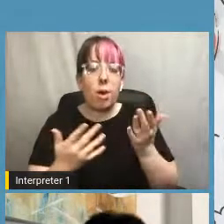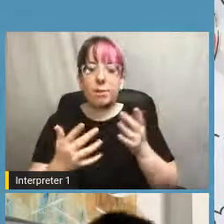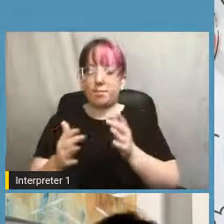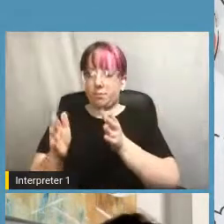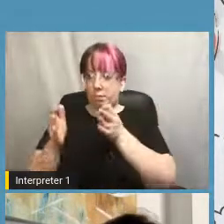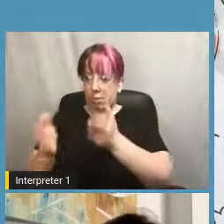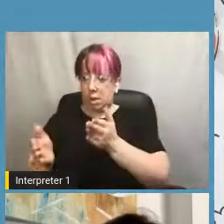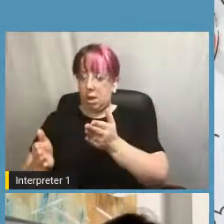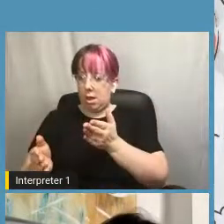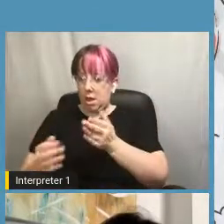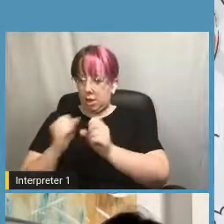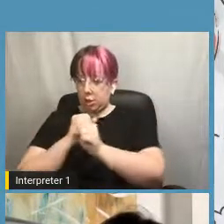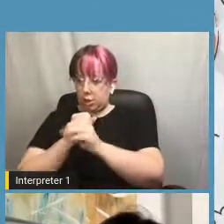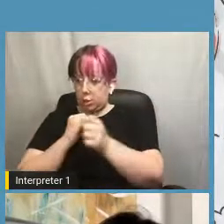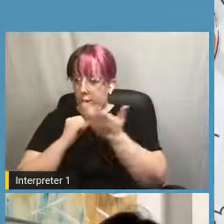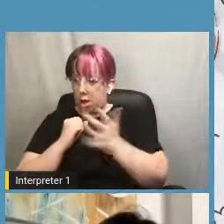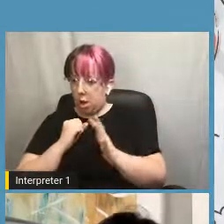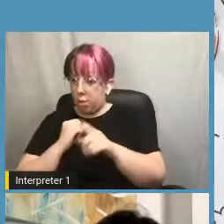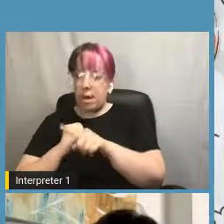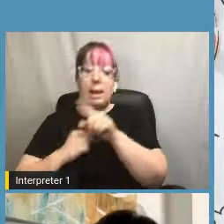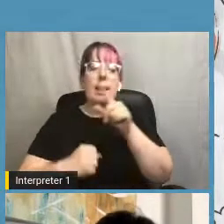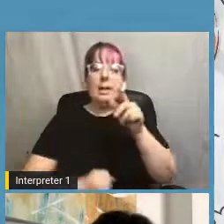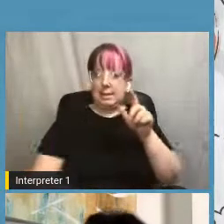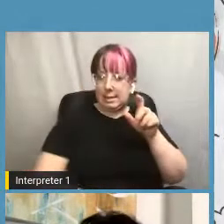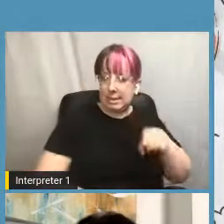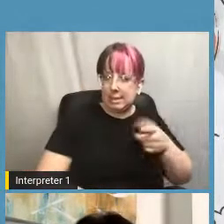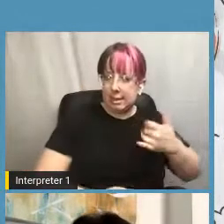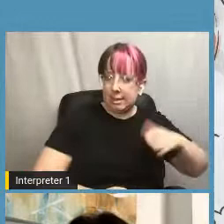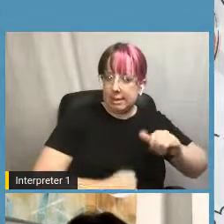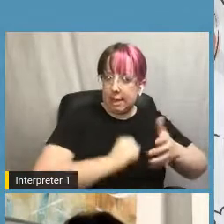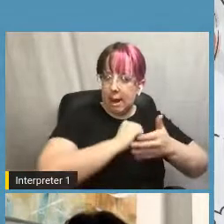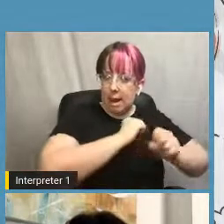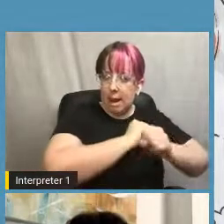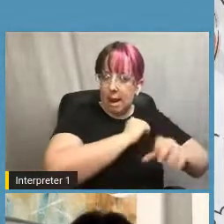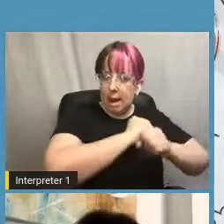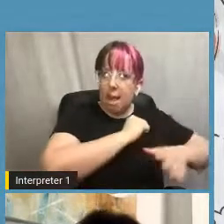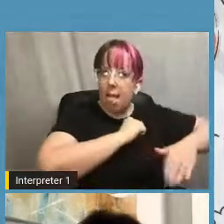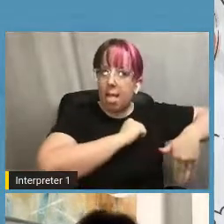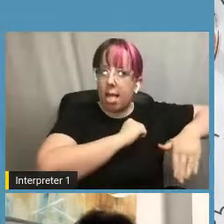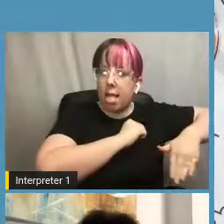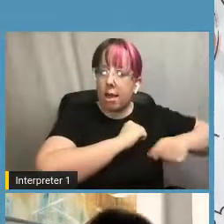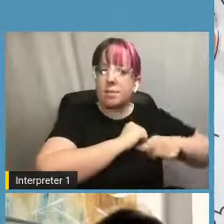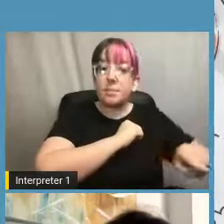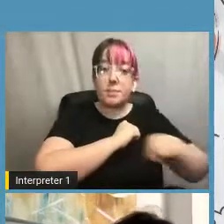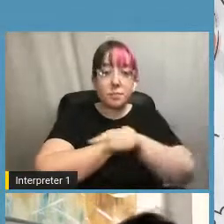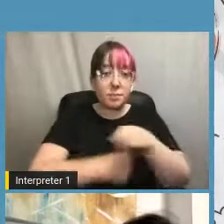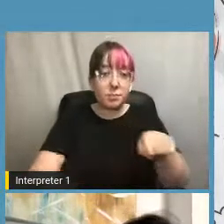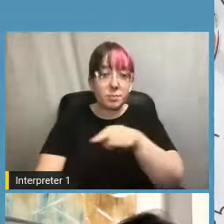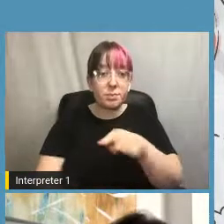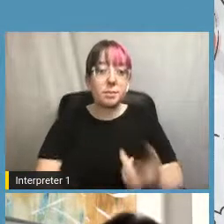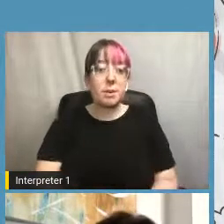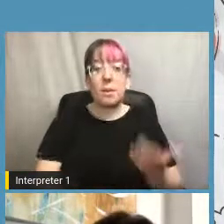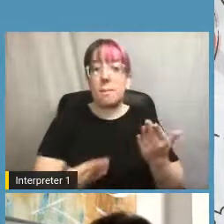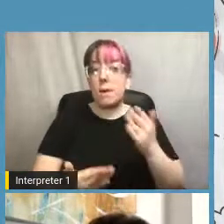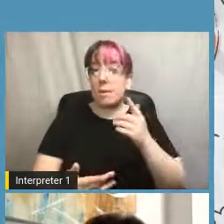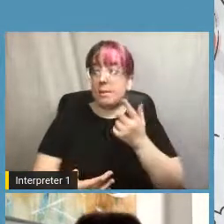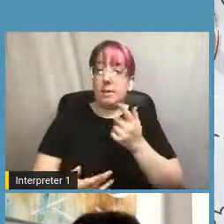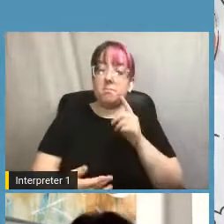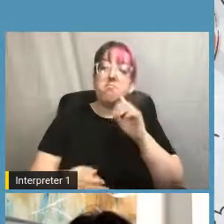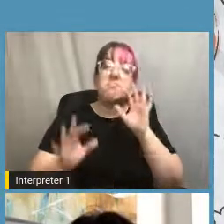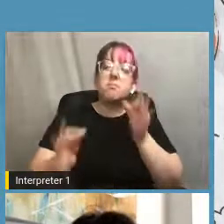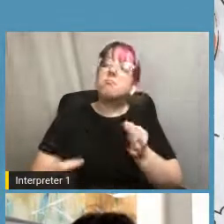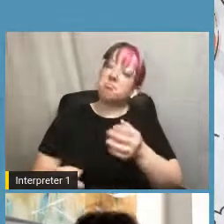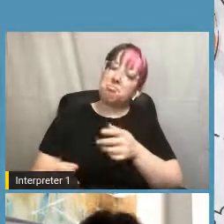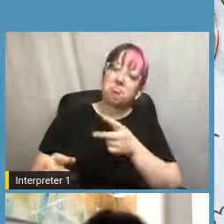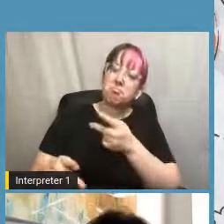will have to be generated, because that will influence your budget. Maybe you decide to take it out. Maybe you decide to keep it in, right? And